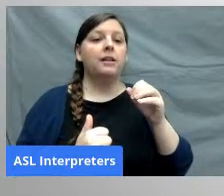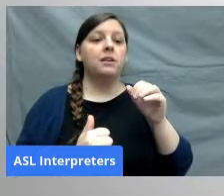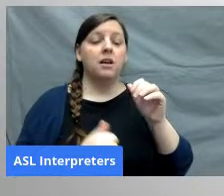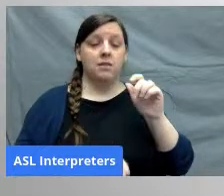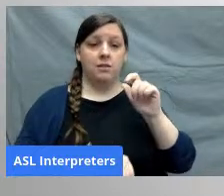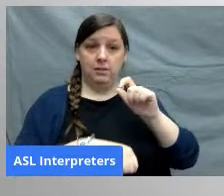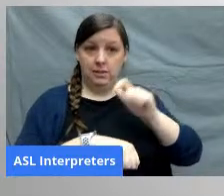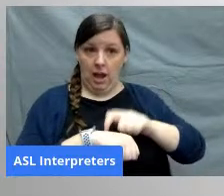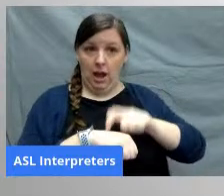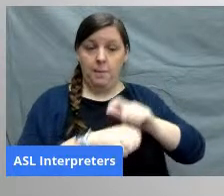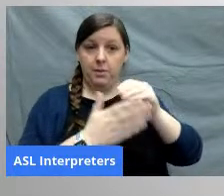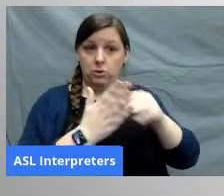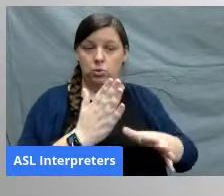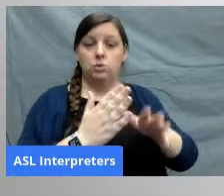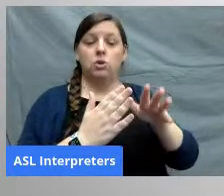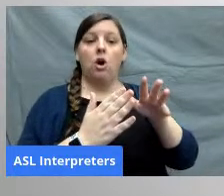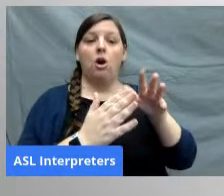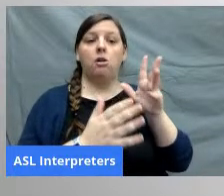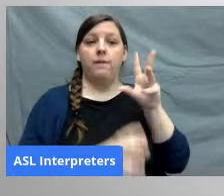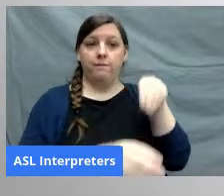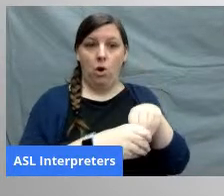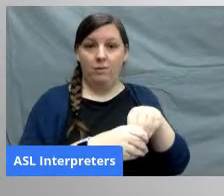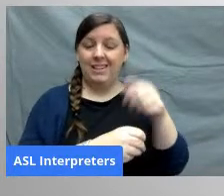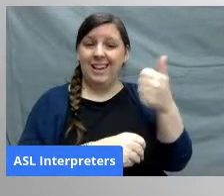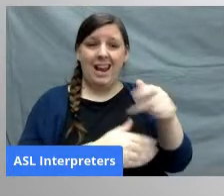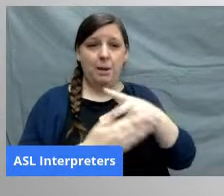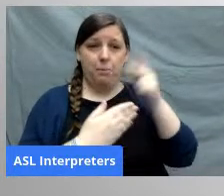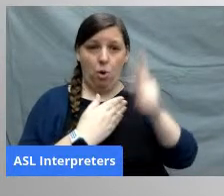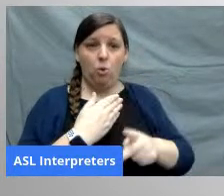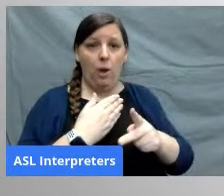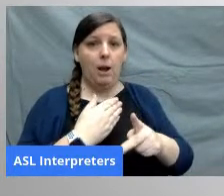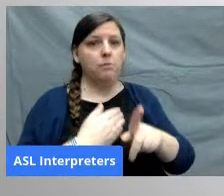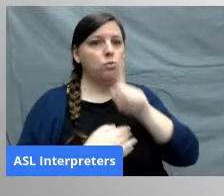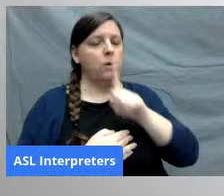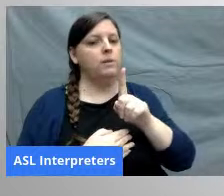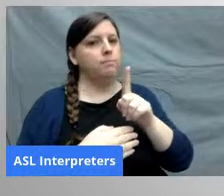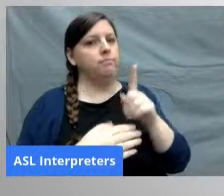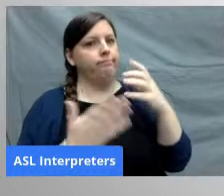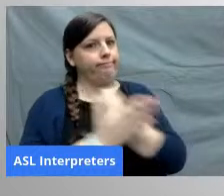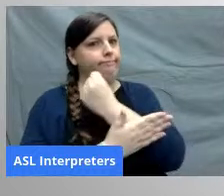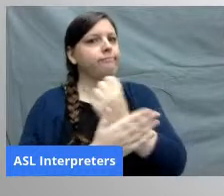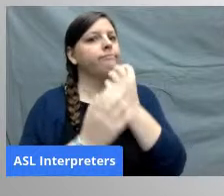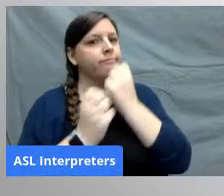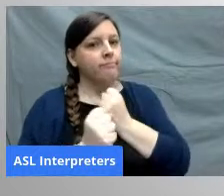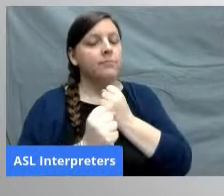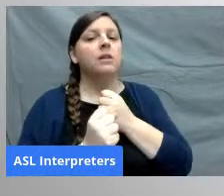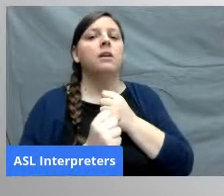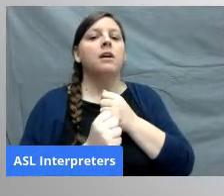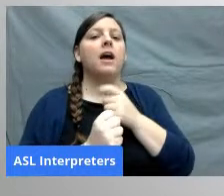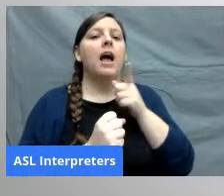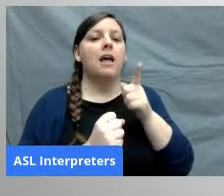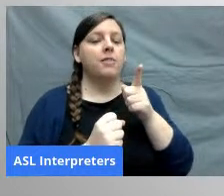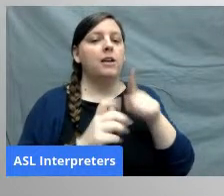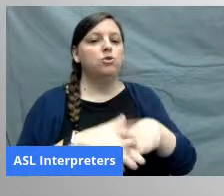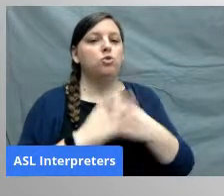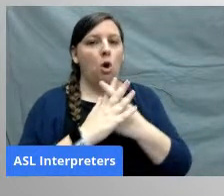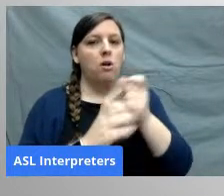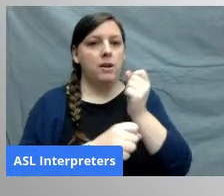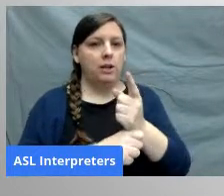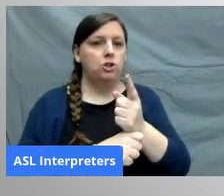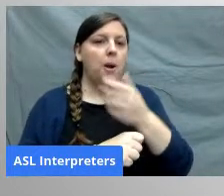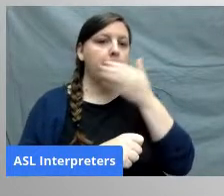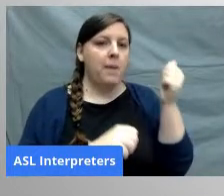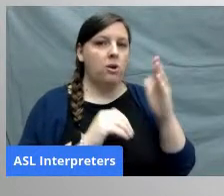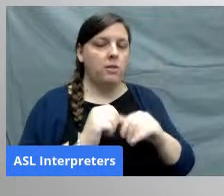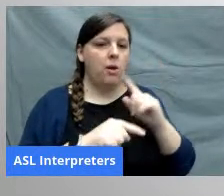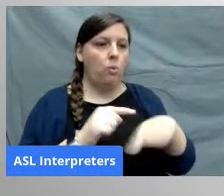they start the school year better positioned than they were when they left. And I made a note based on what Ms. Hull just